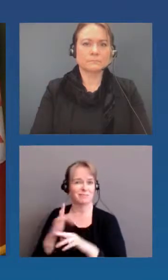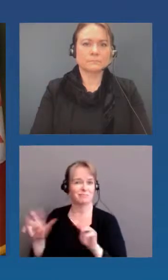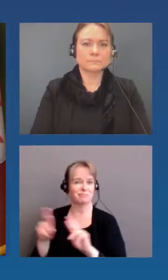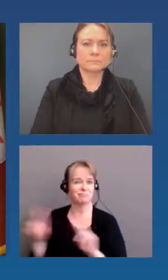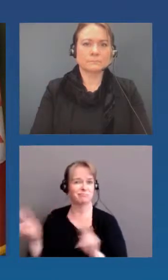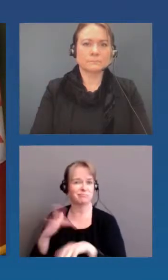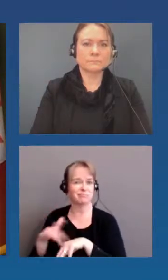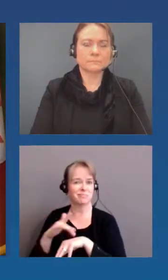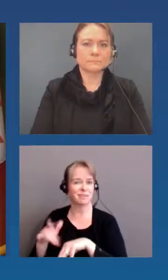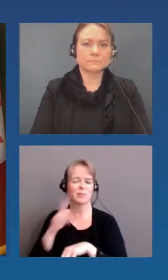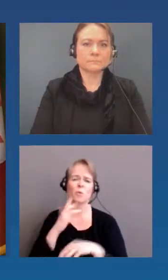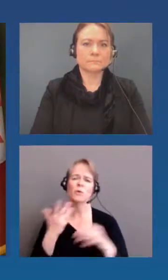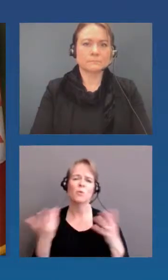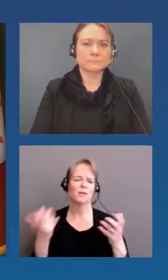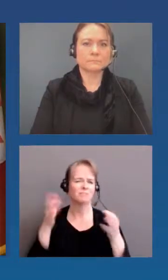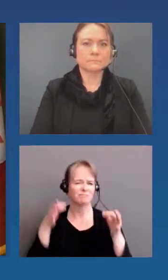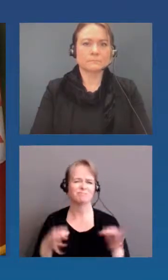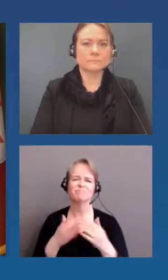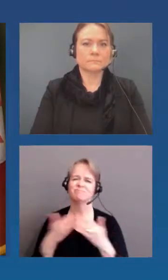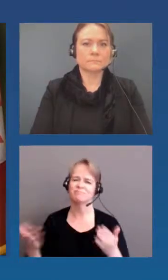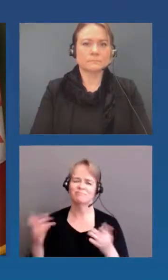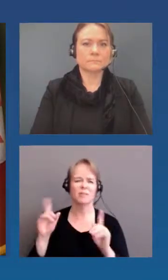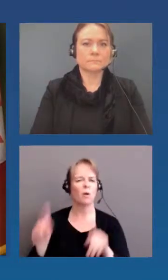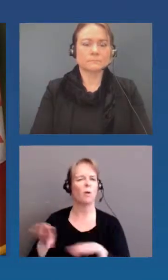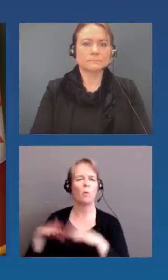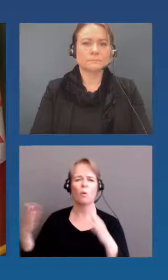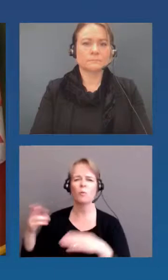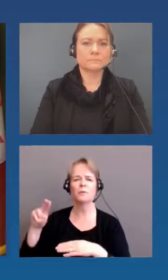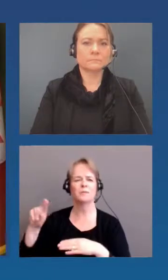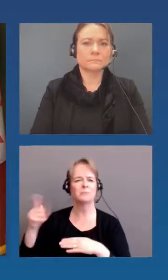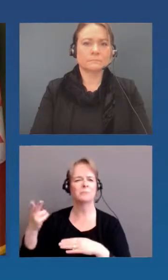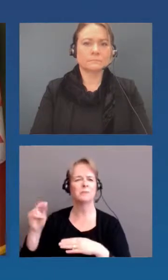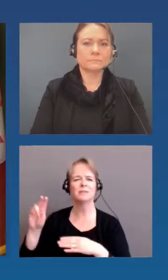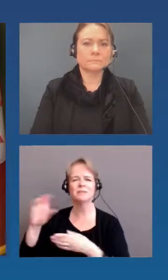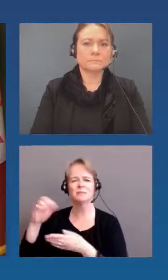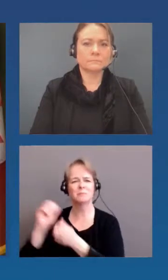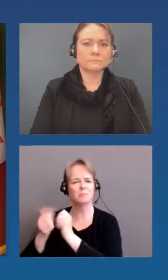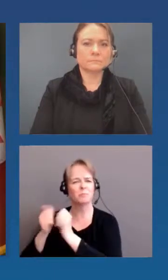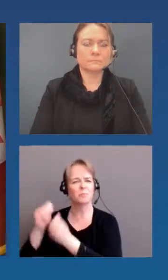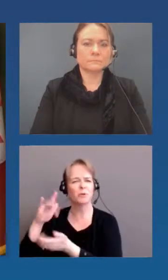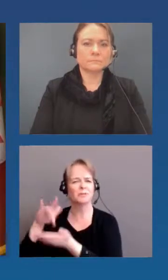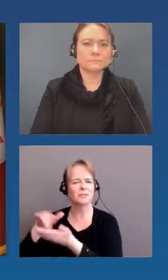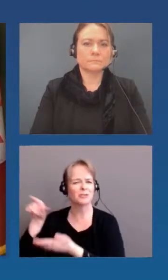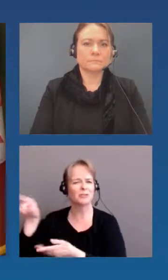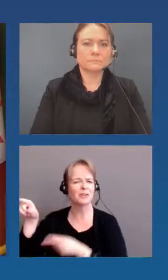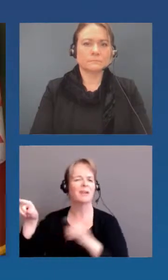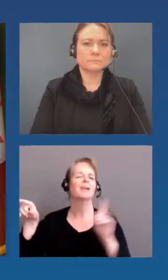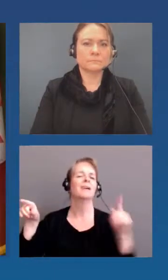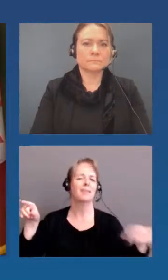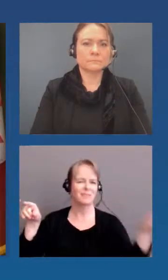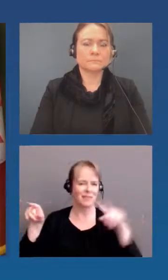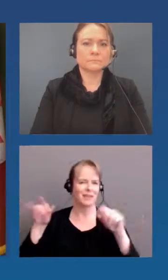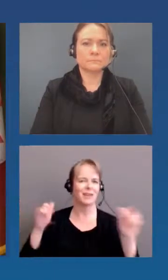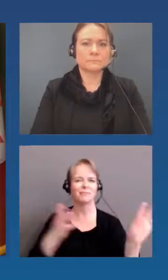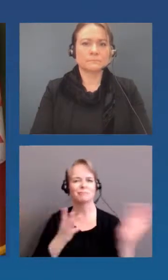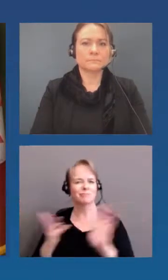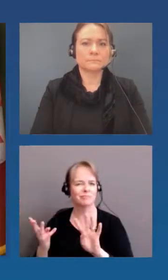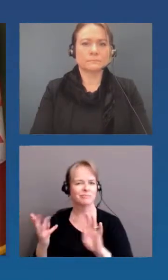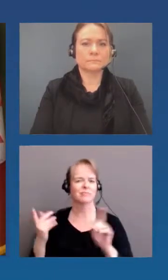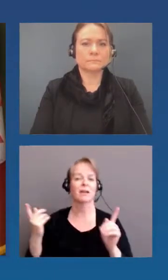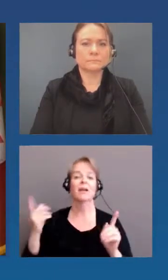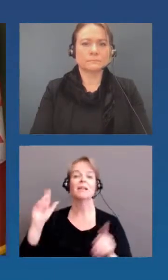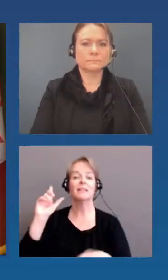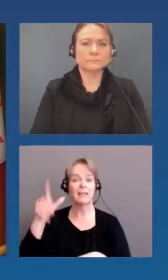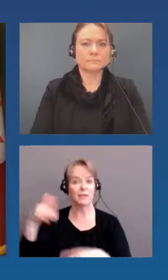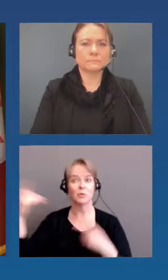Sportsplex. They can go get vaccinated there. And then when the provincial system comes online, then we'll make other announcements and probably open other